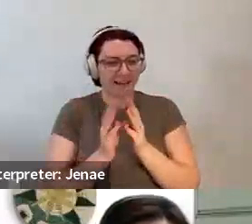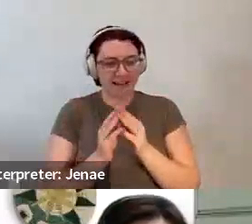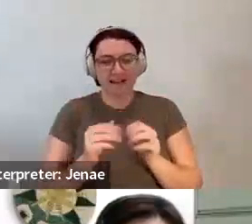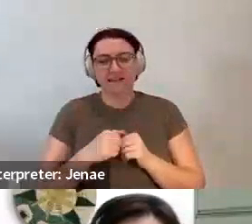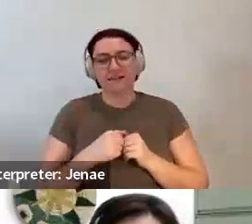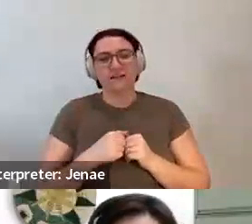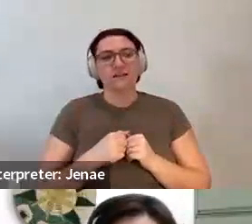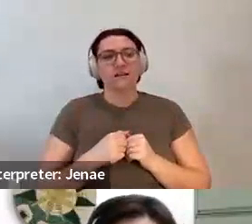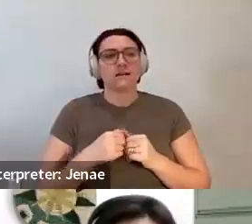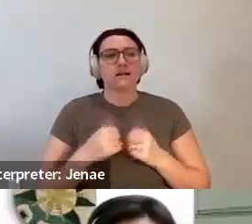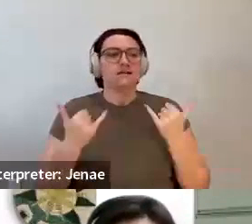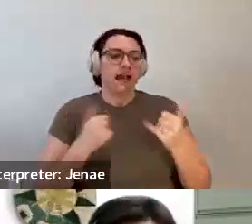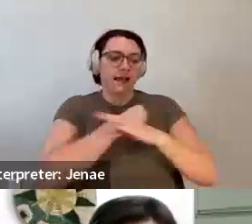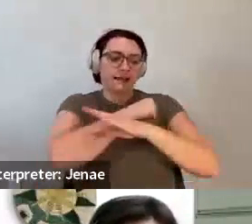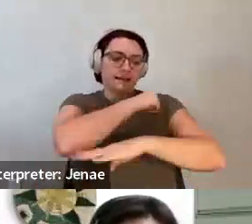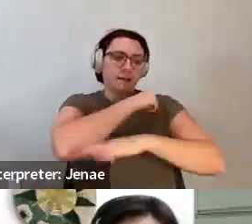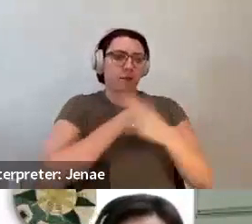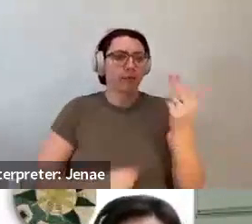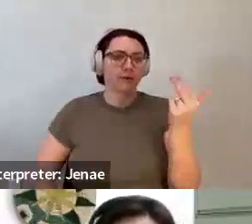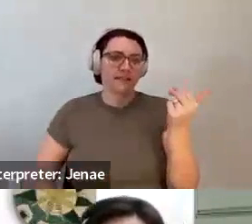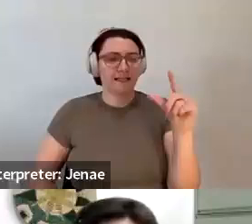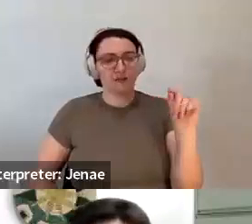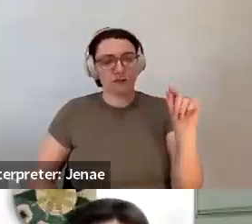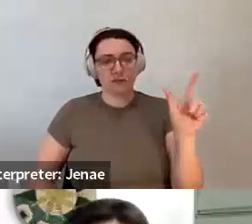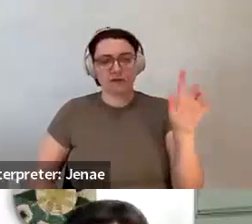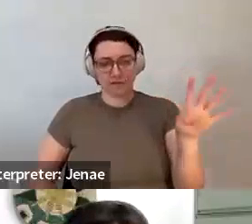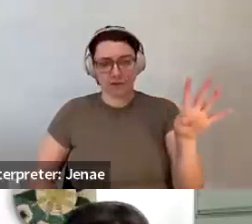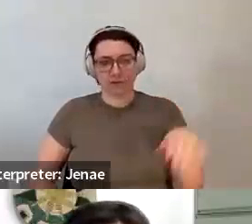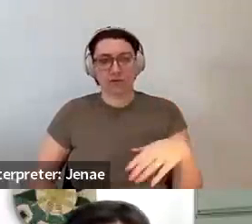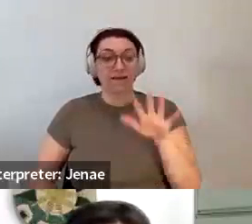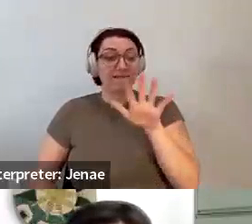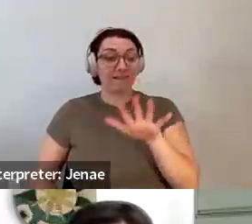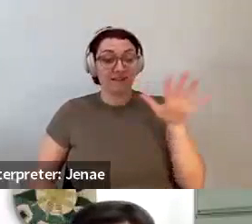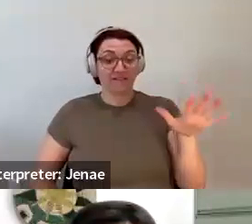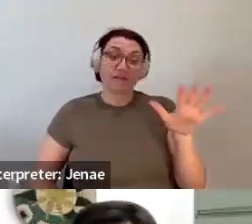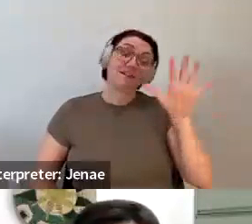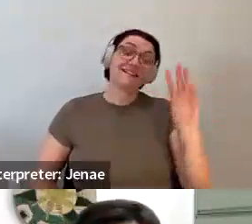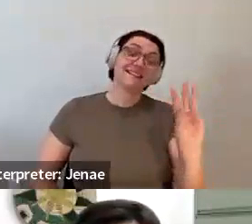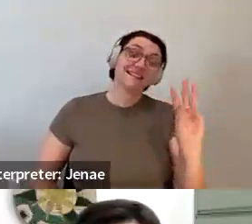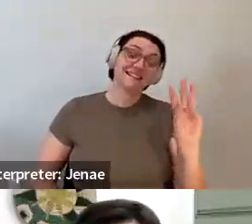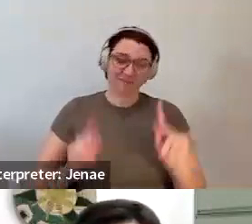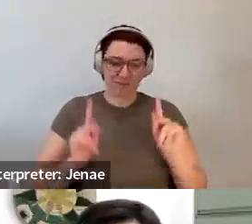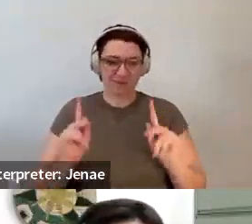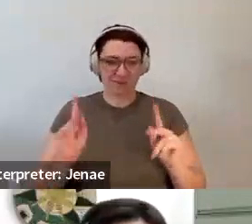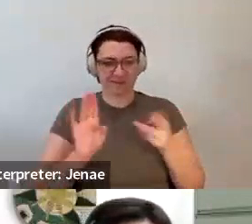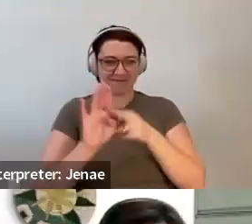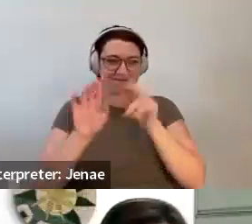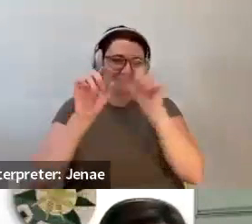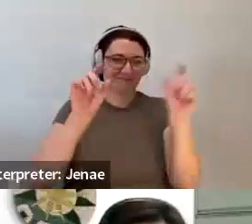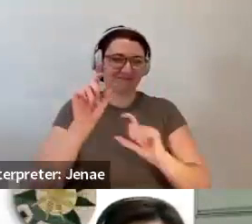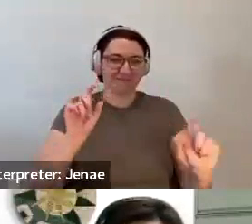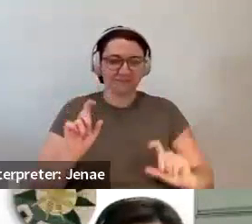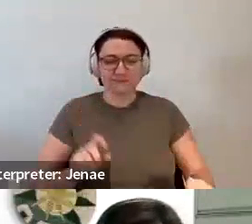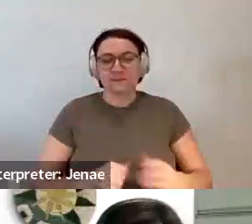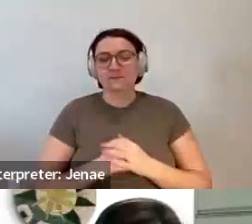Today is September 13th, 2024. We've got 56 folks on right now.